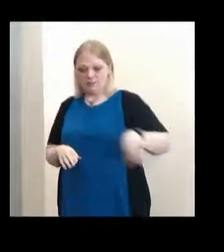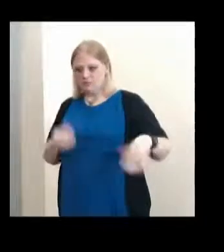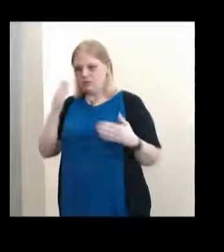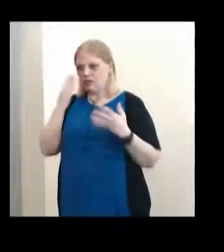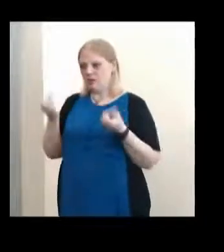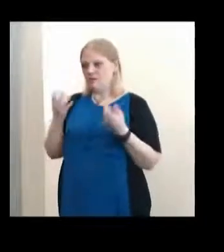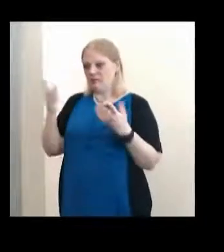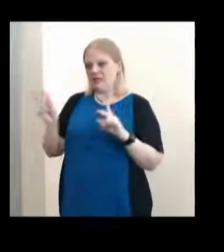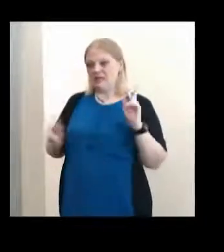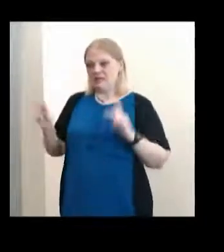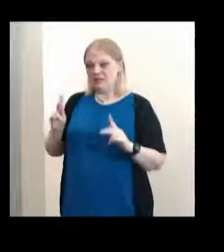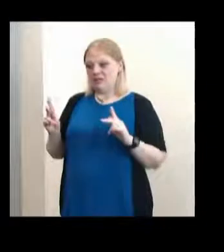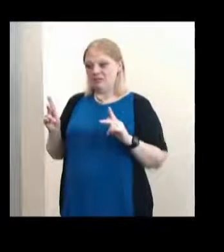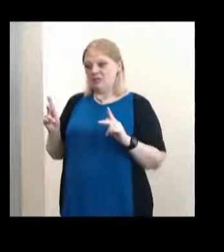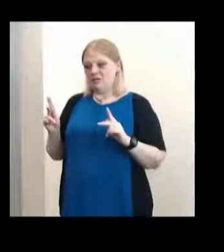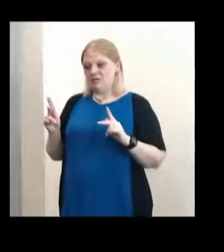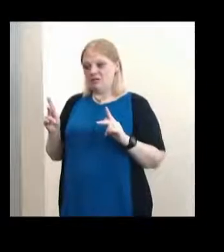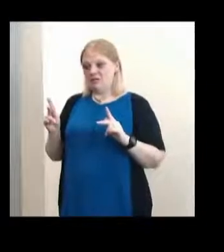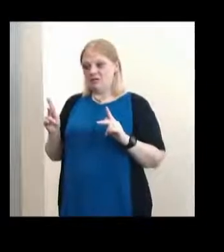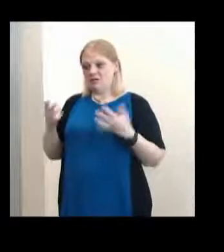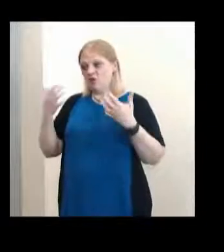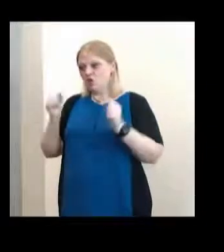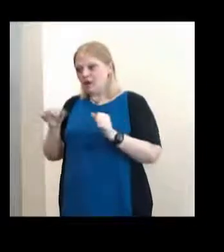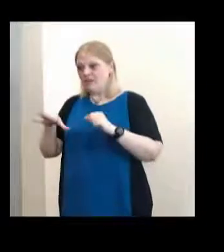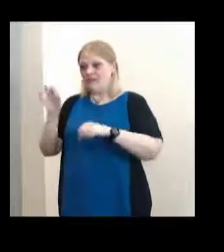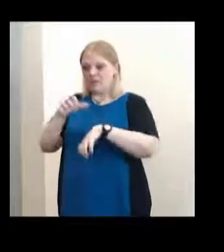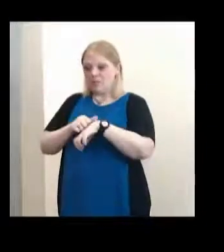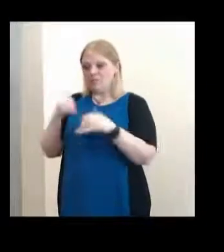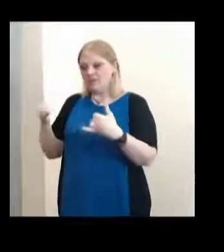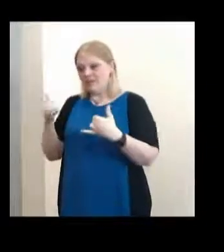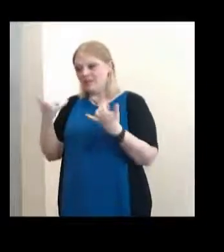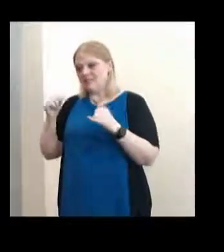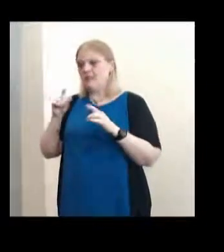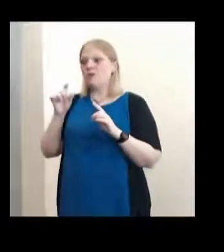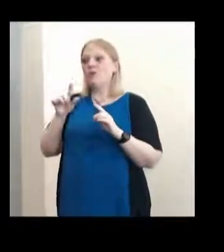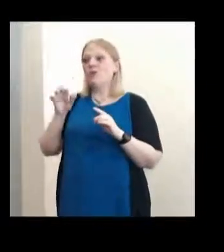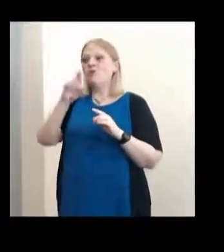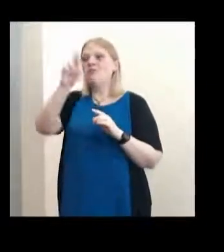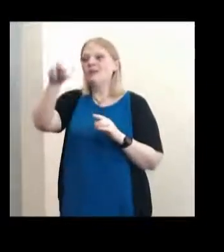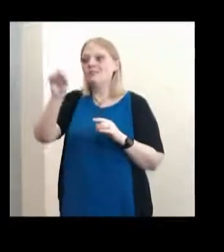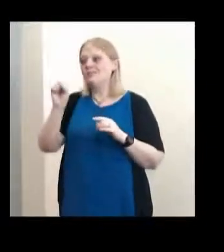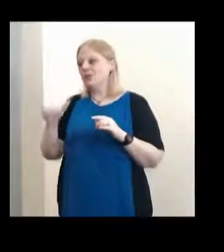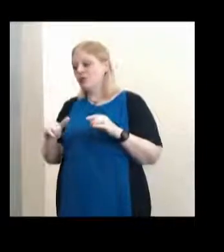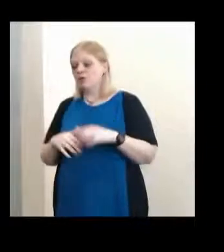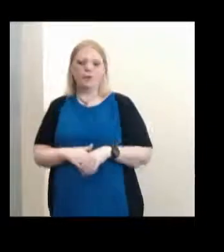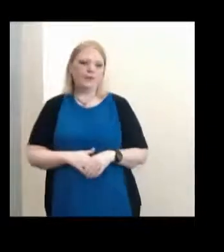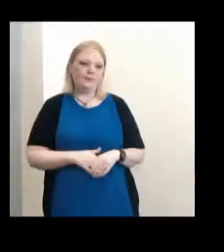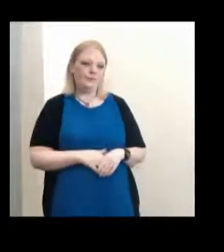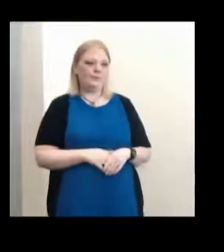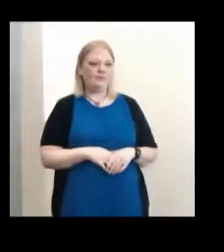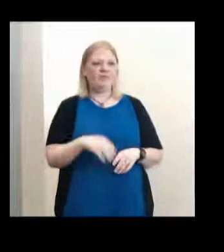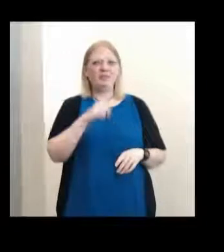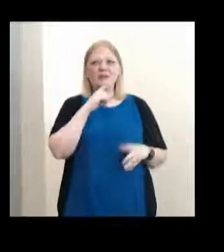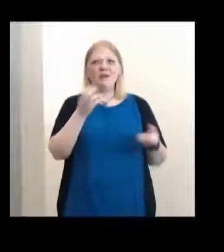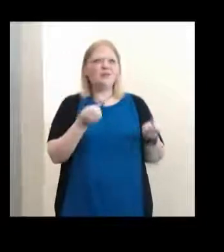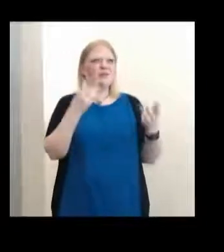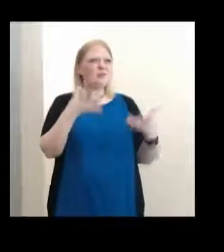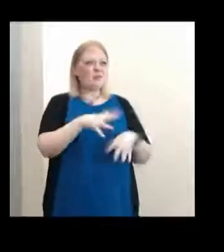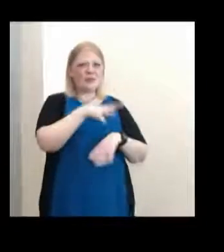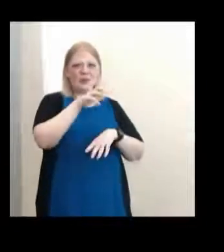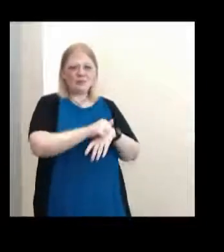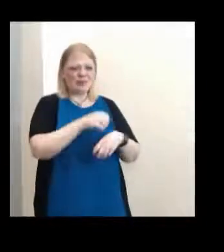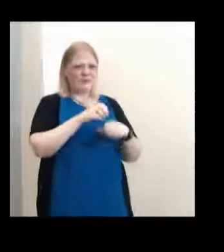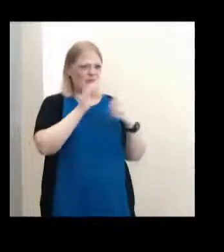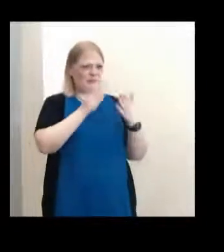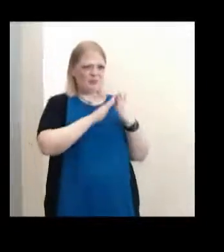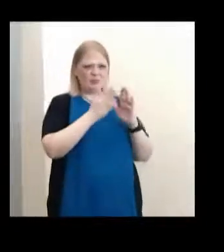lot of people are going on today trying to find appointments, and they're still having to go to Rochester or Syracuse. There are so many appointments in our